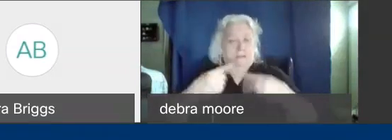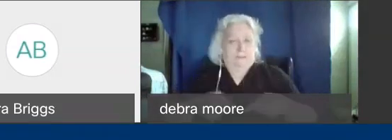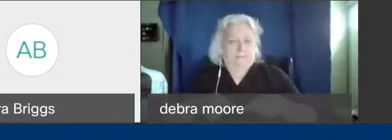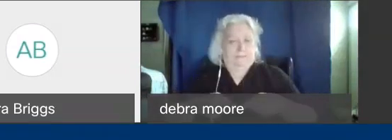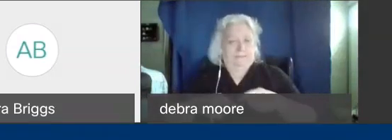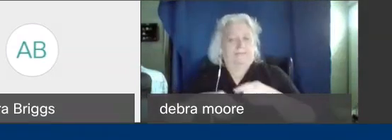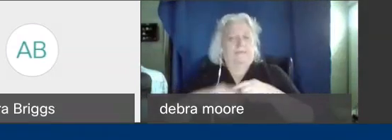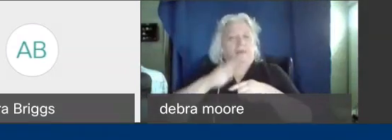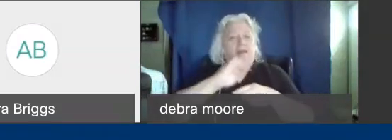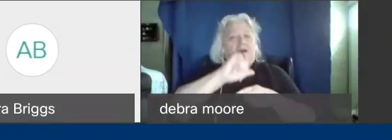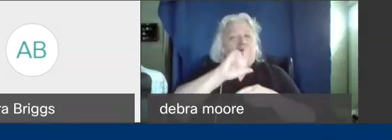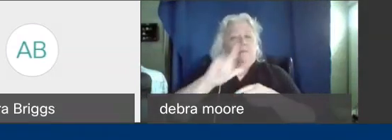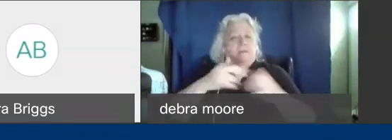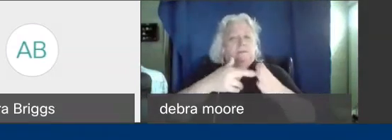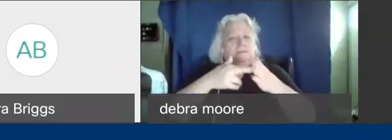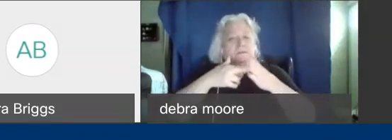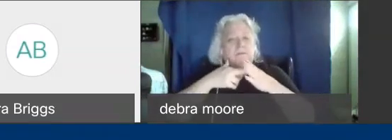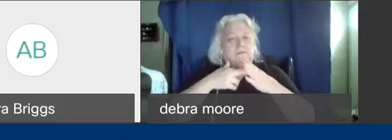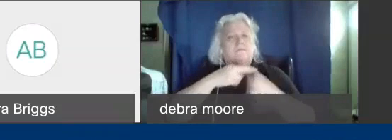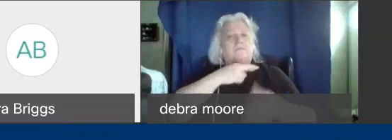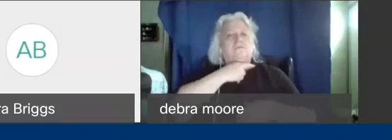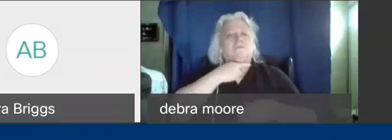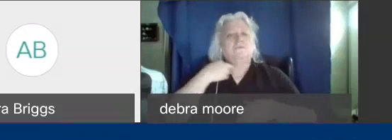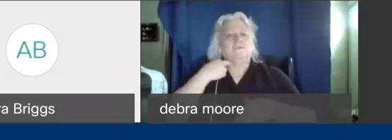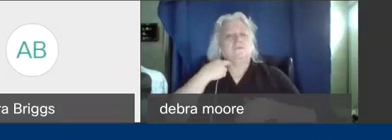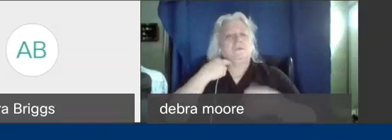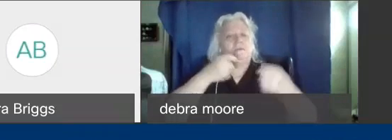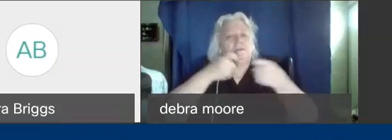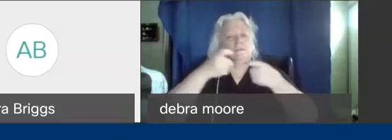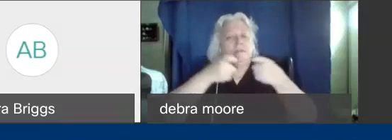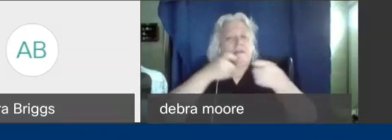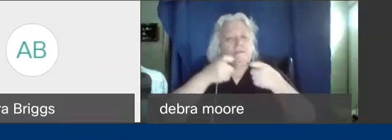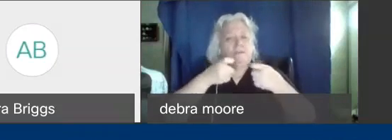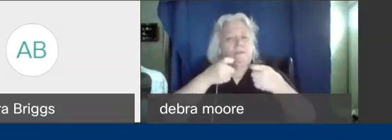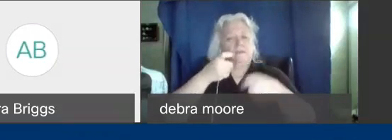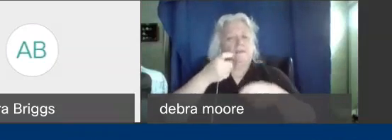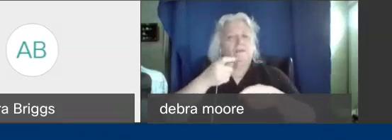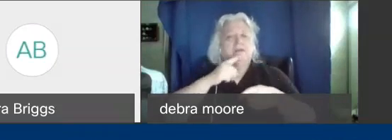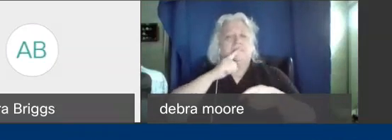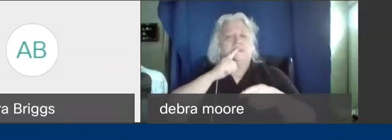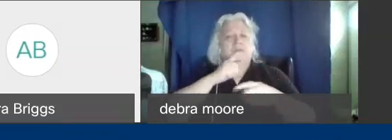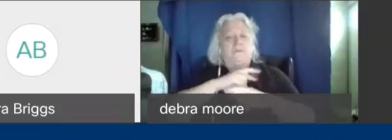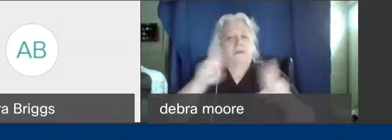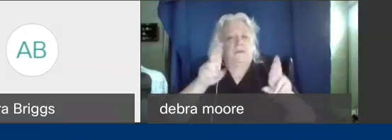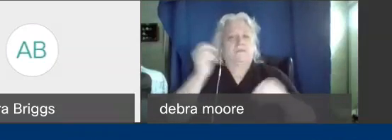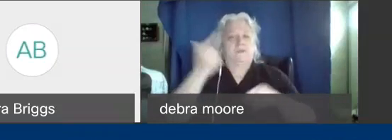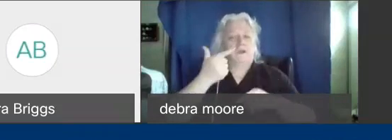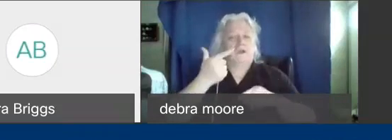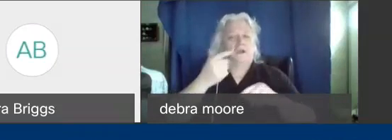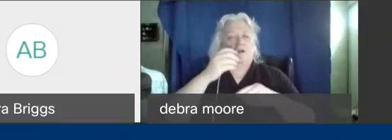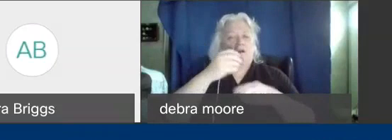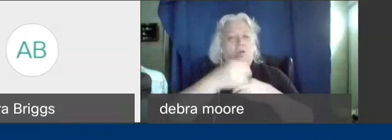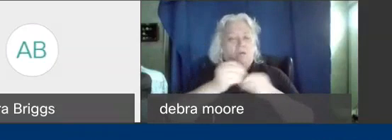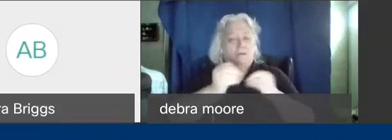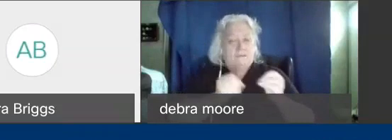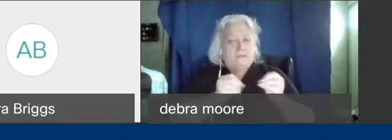And the bill made it mandatory for risk management education to be presented to all student organizations, requiring that